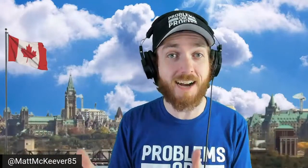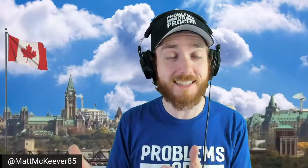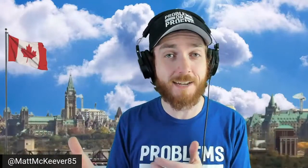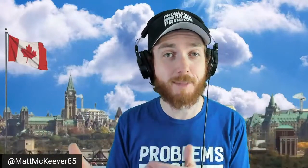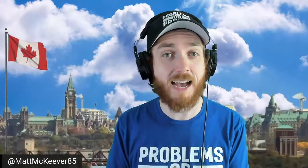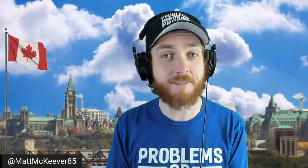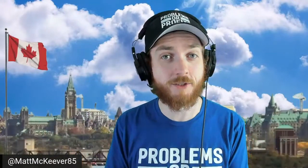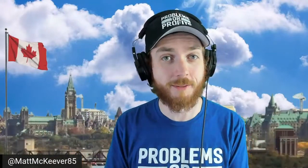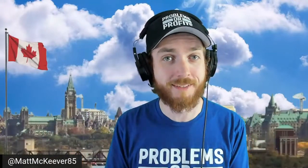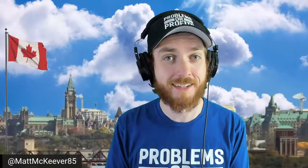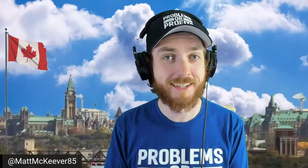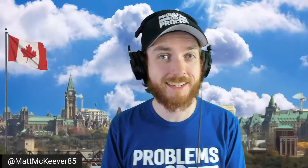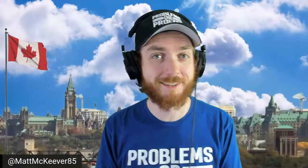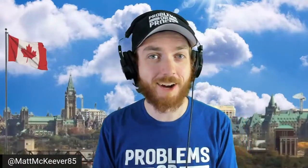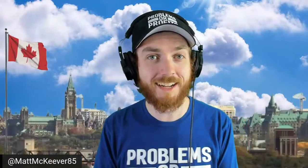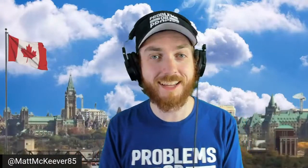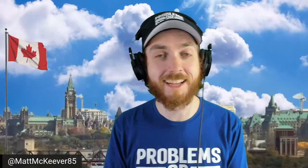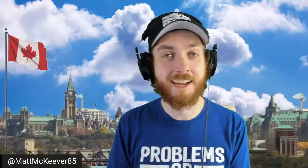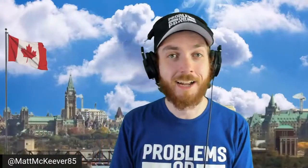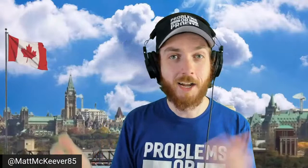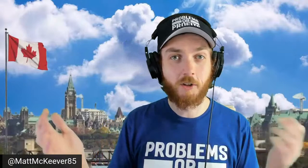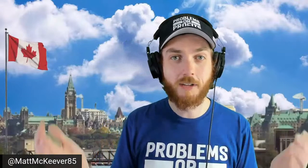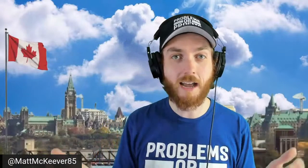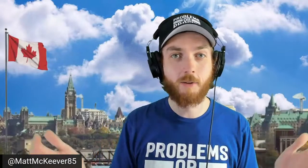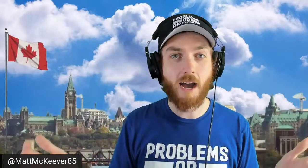off a goddamn live stream, right?